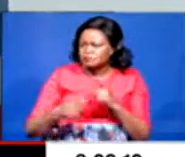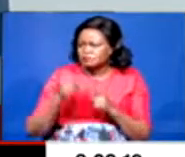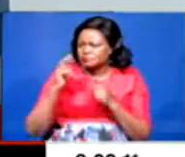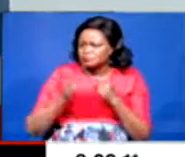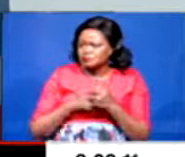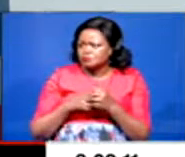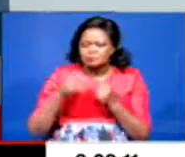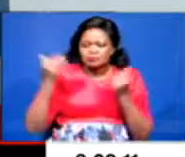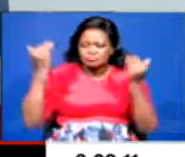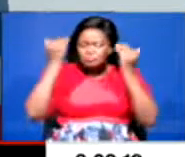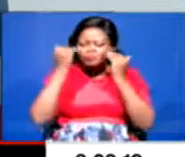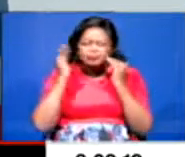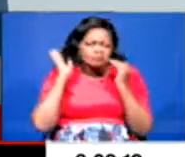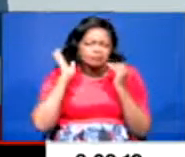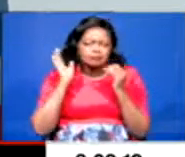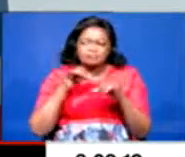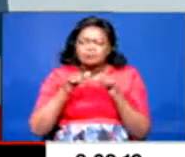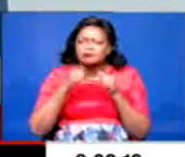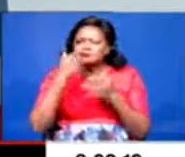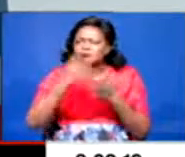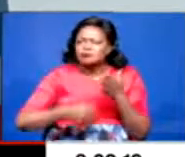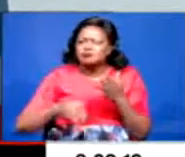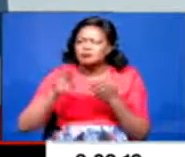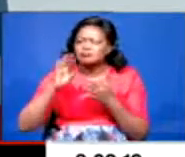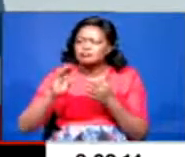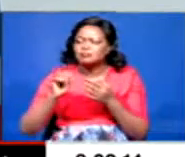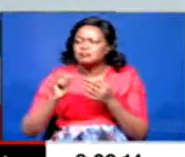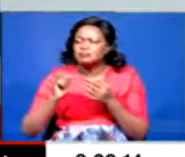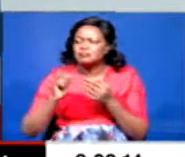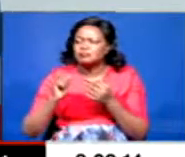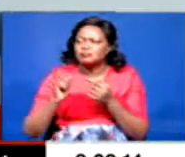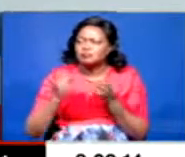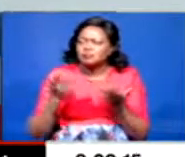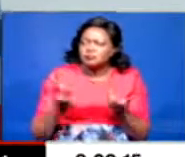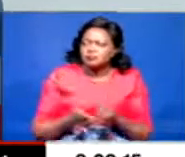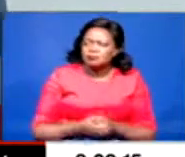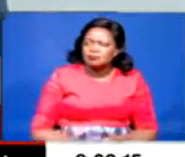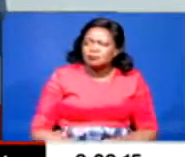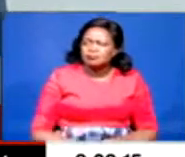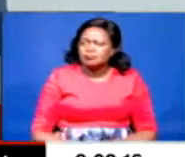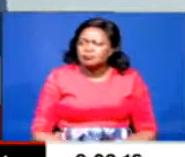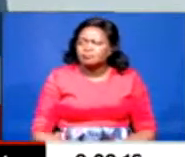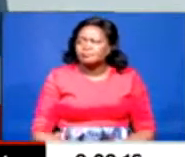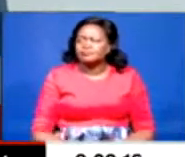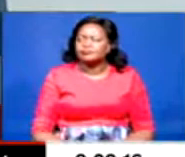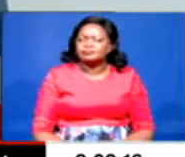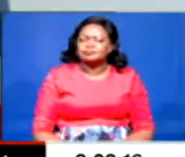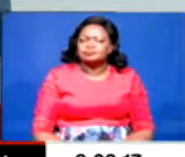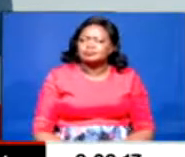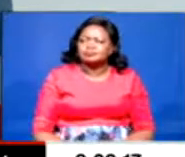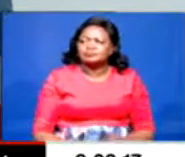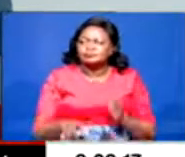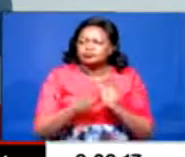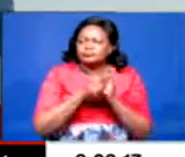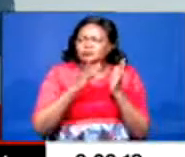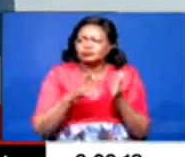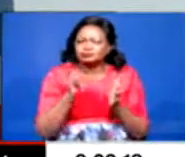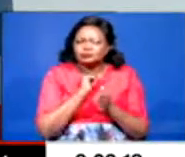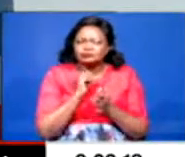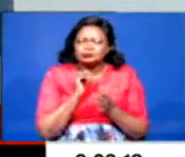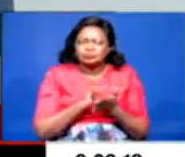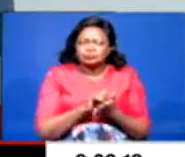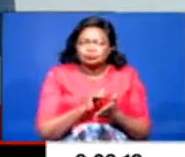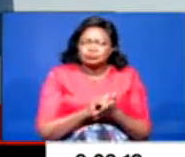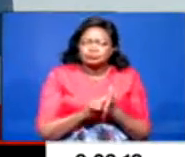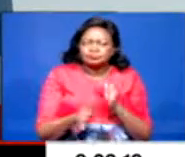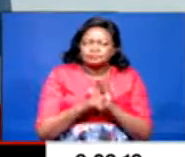hearing, it was all about Form 34A, 34A, 34A. And Wakila said, actually, even the law